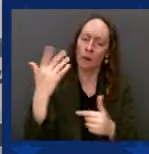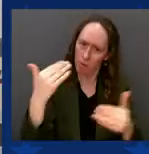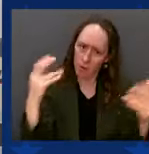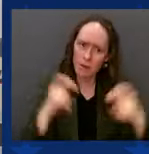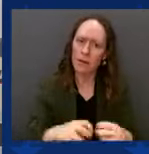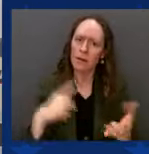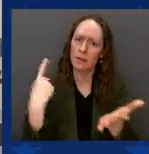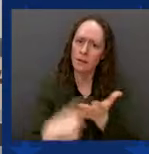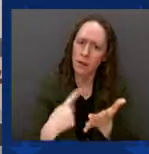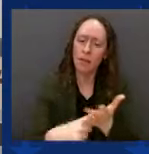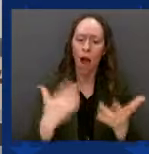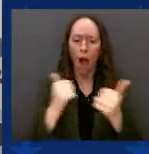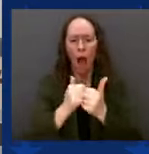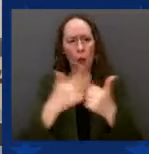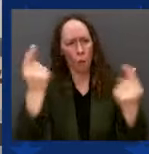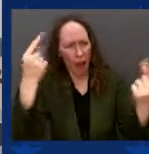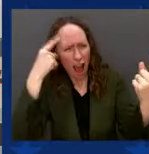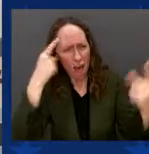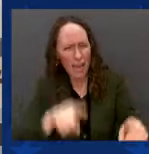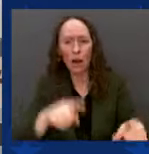vote on. Now,